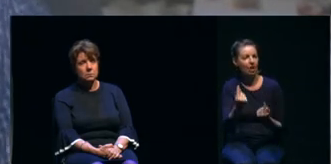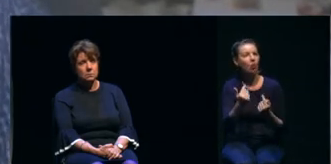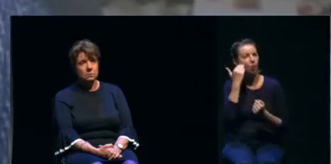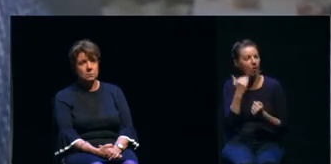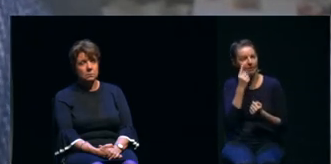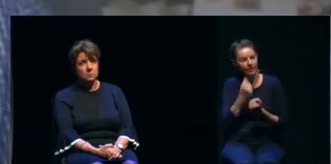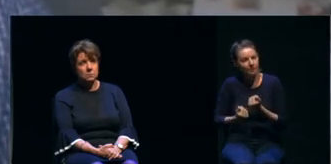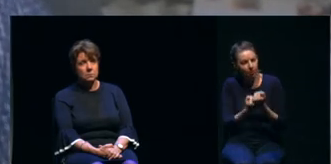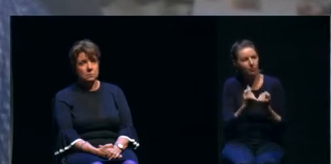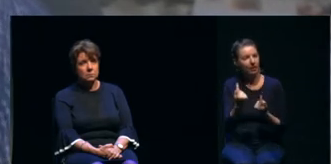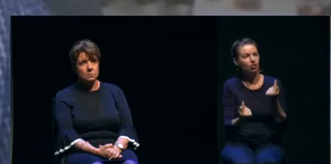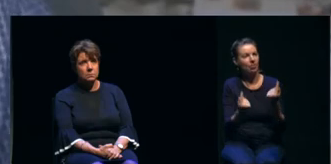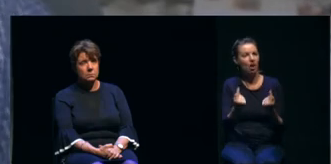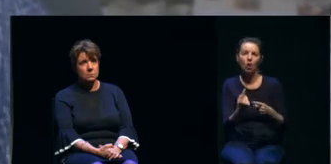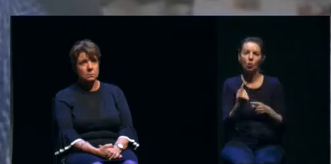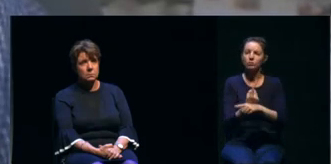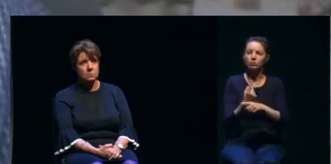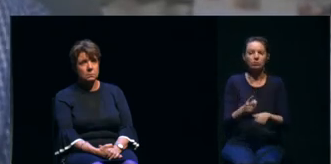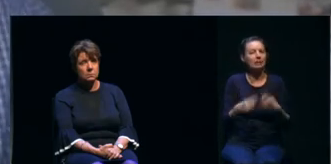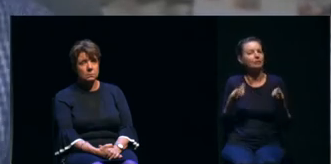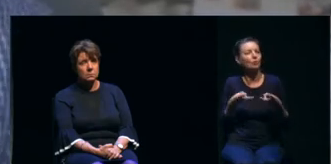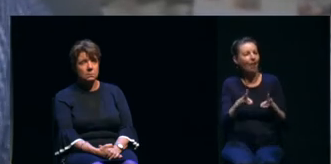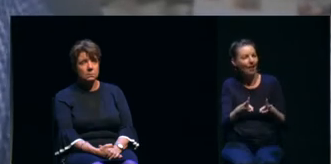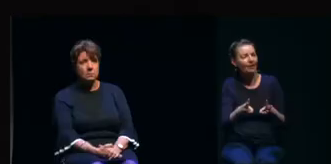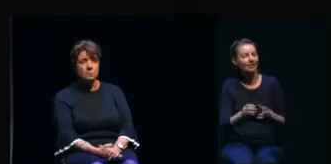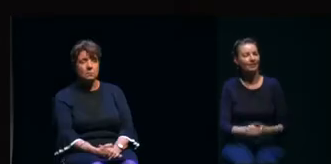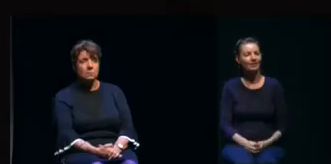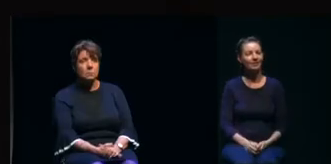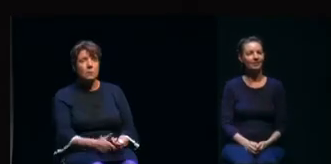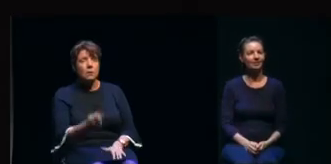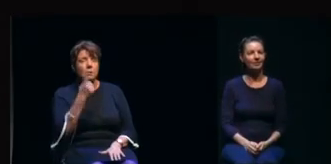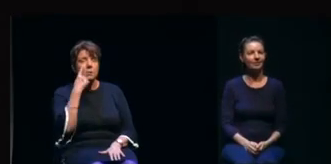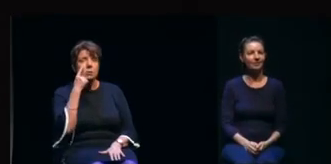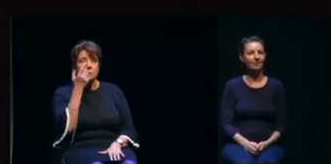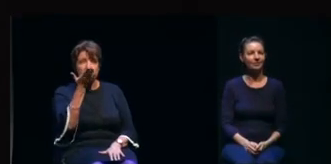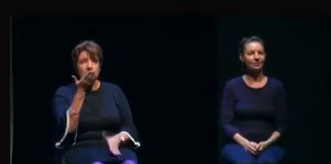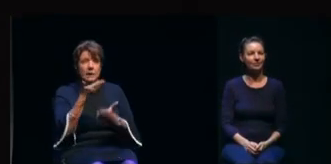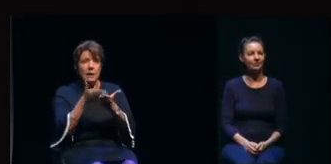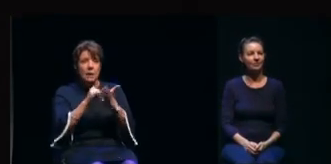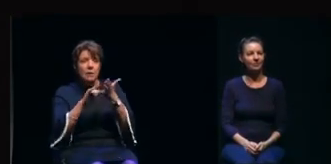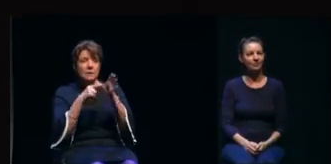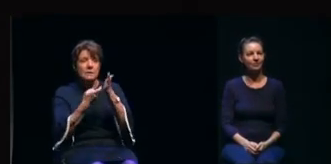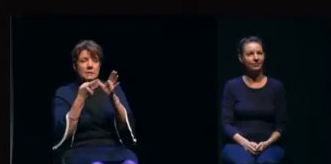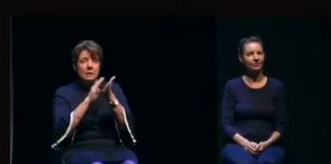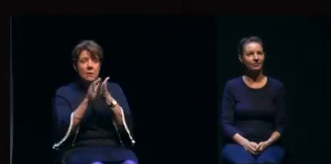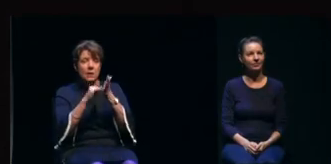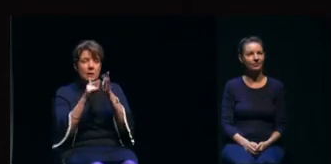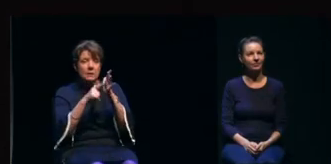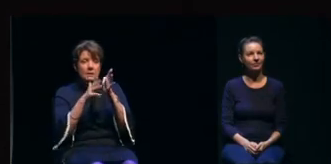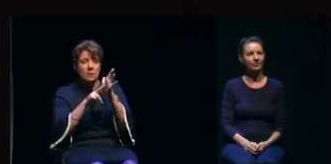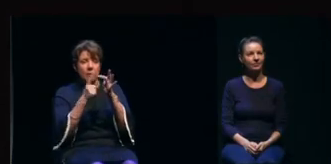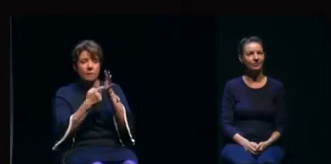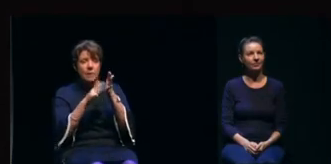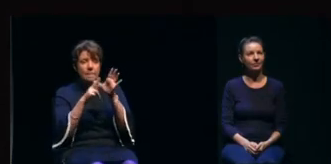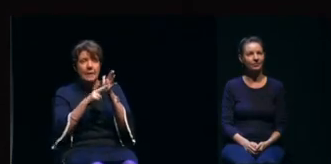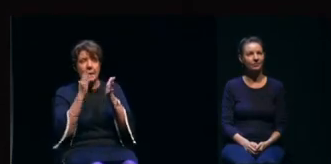and about women in a different tone in the way that we did 10 or 20 years ago. Did you see, Caitlin, how Sarah Silverman apologised to Paris Hilton just